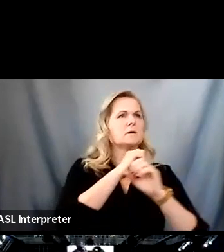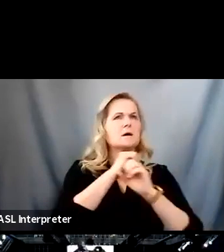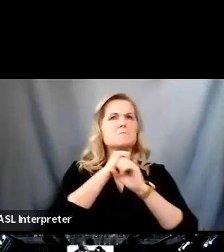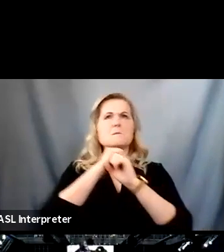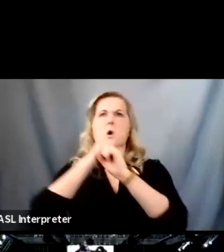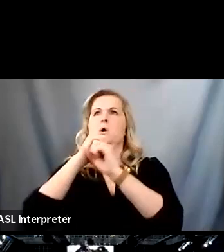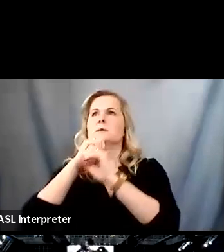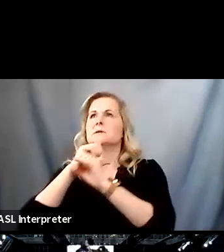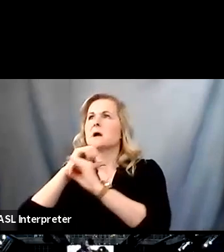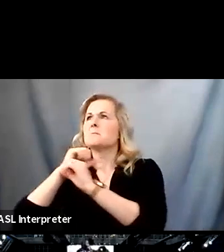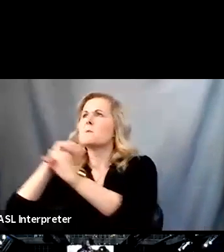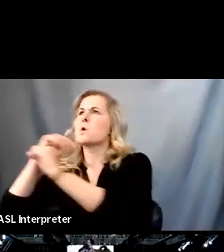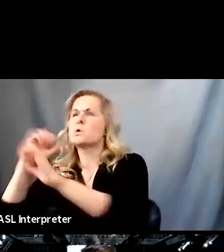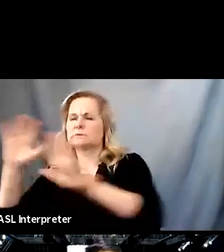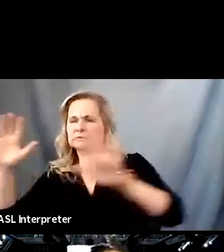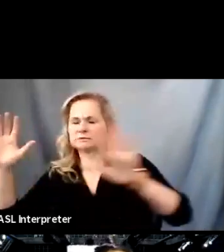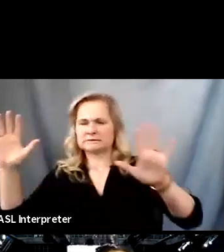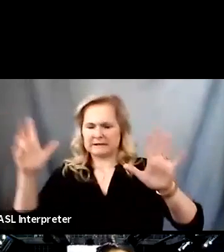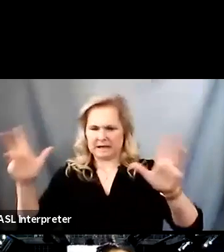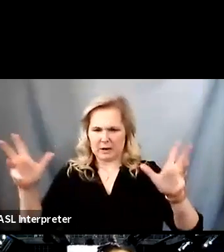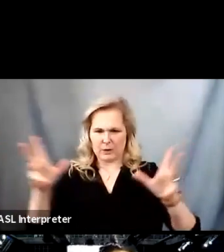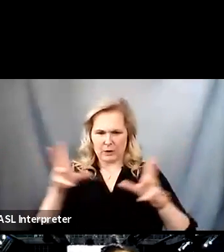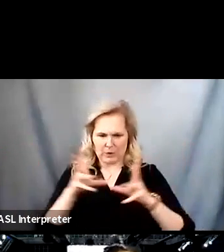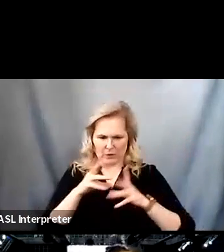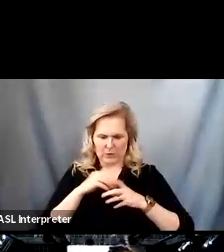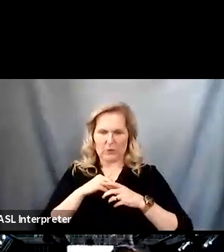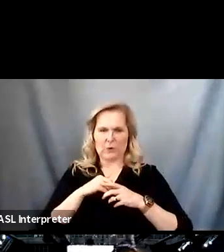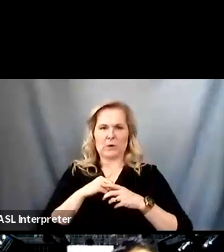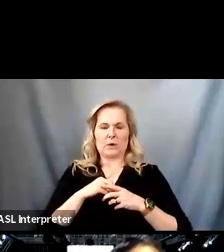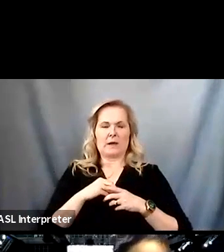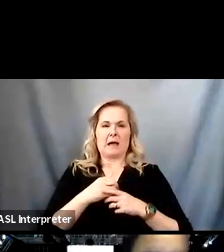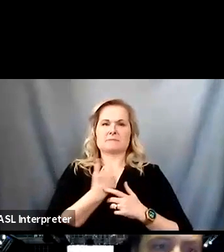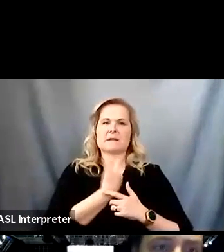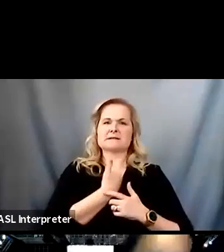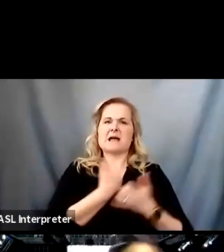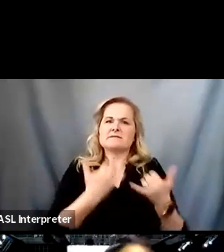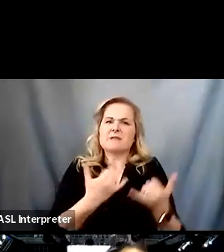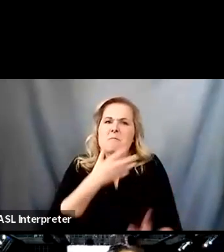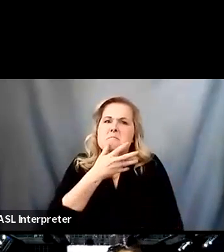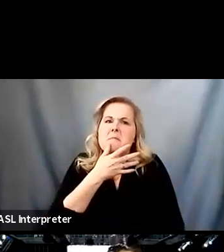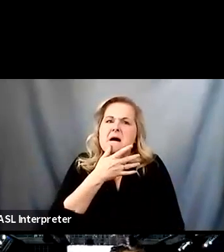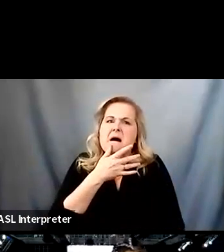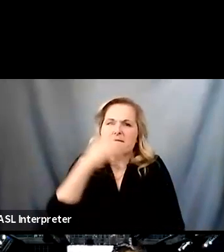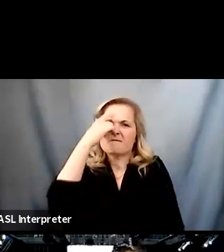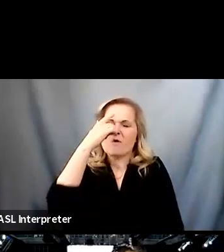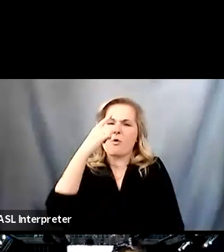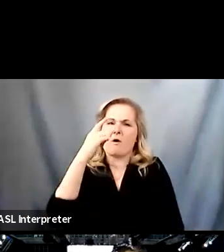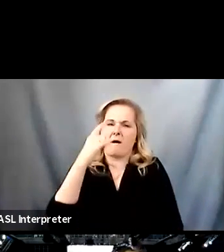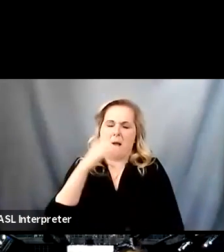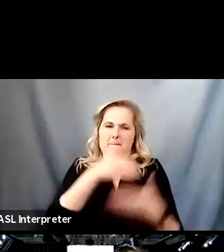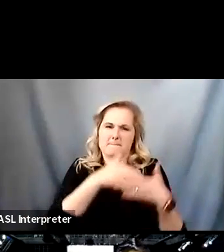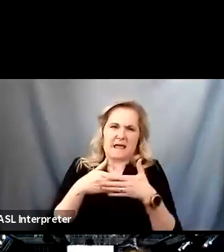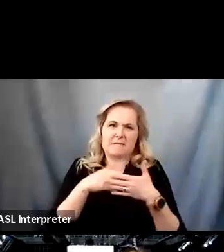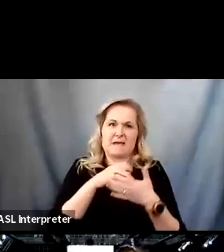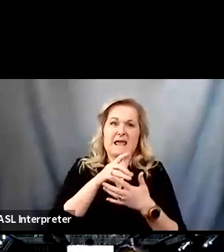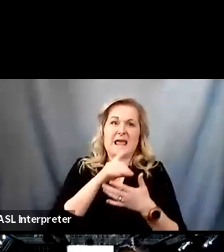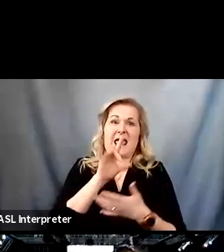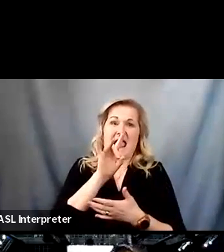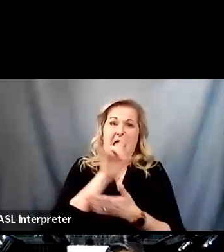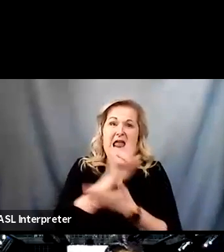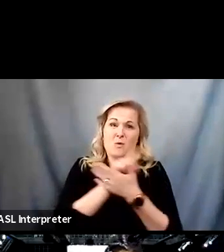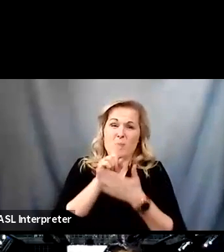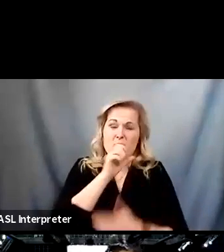check-in. As a parent of a 8-week-old baby, most